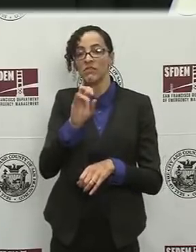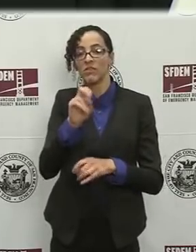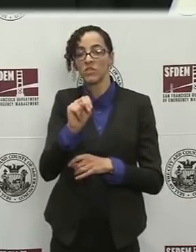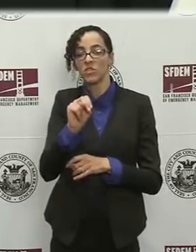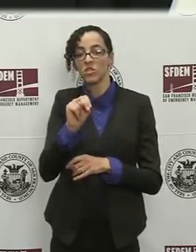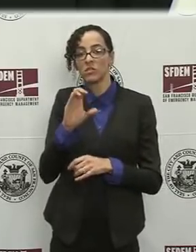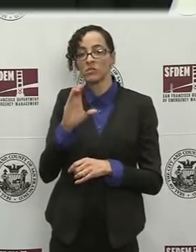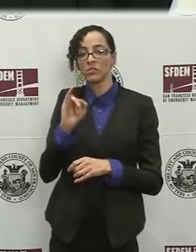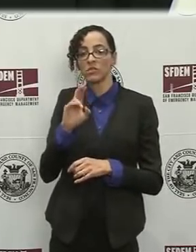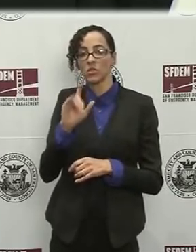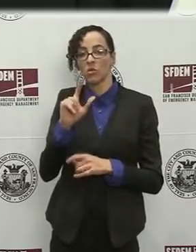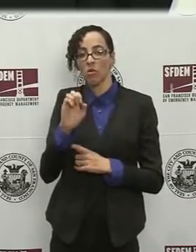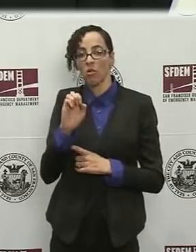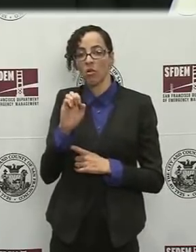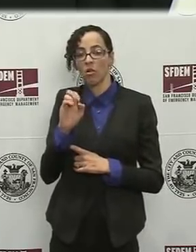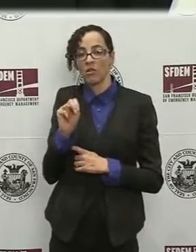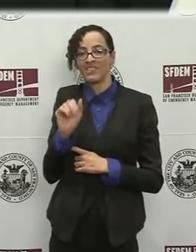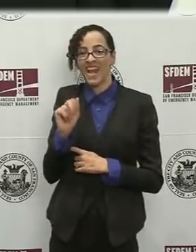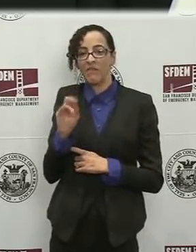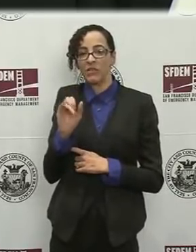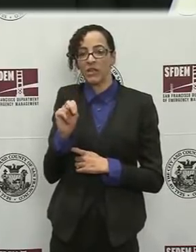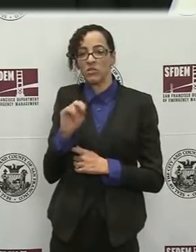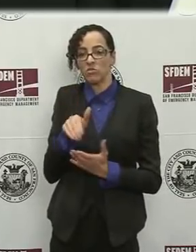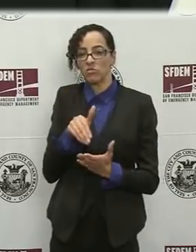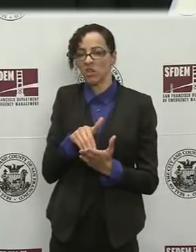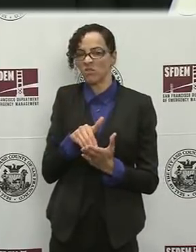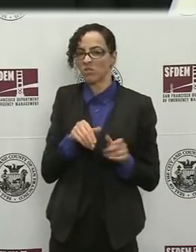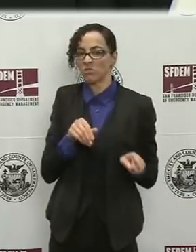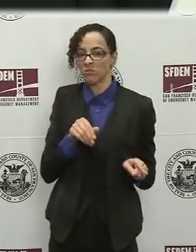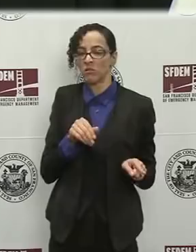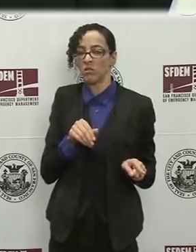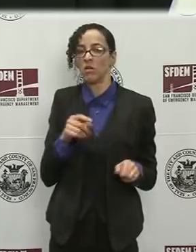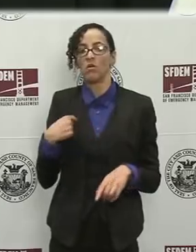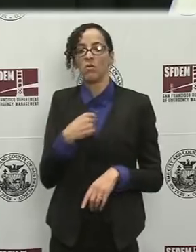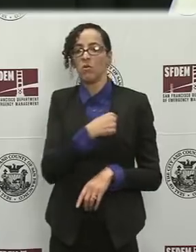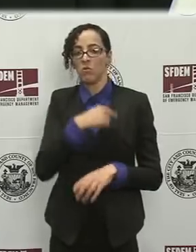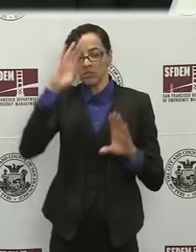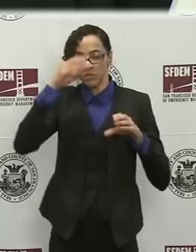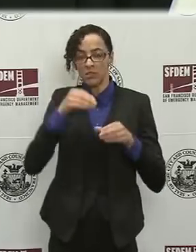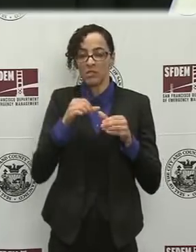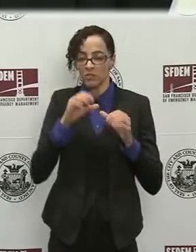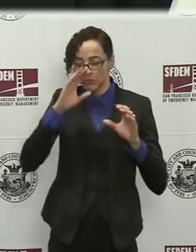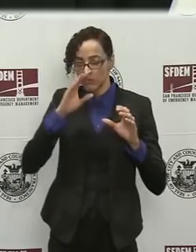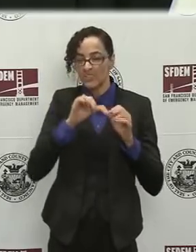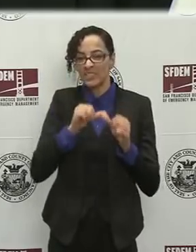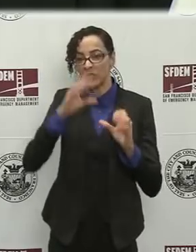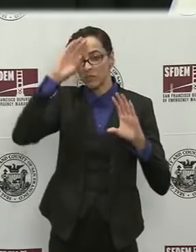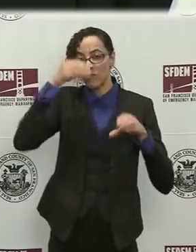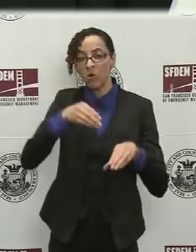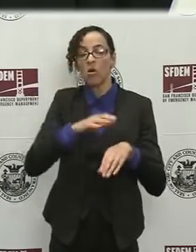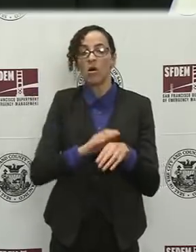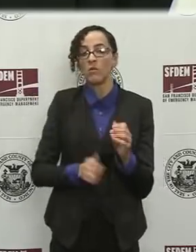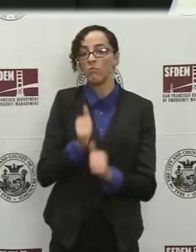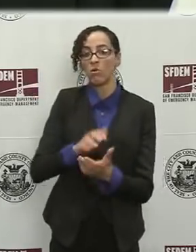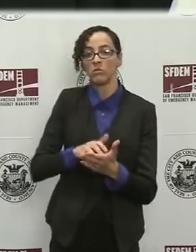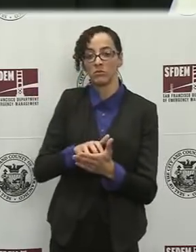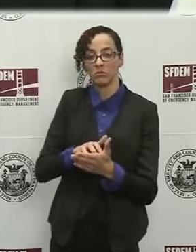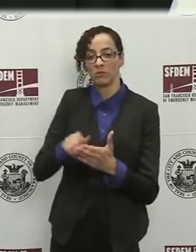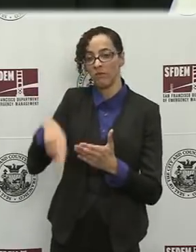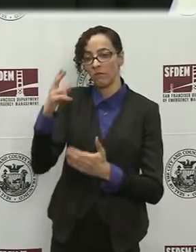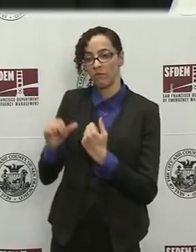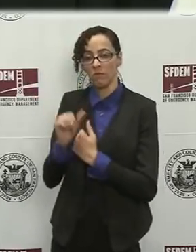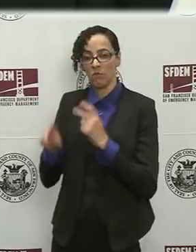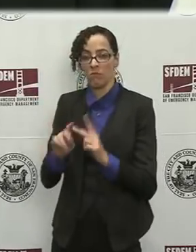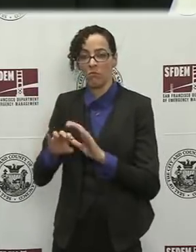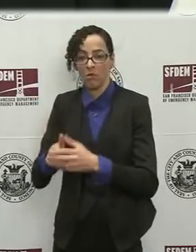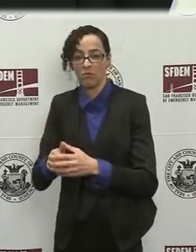This underscores the need for us to continue to focus on the most vulnerable populations, including